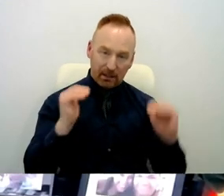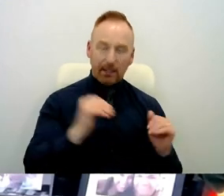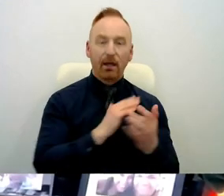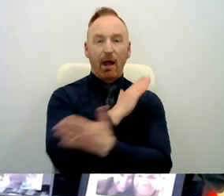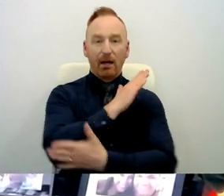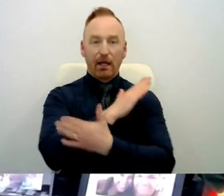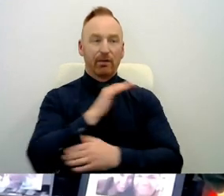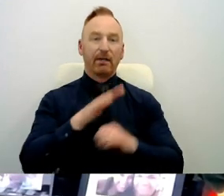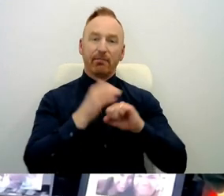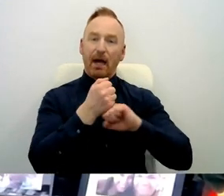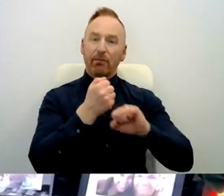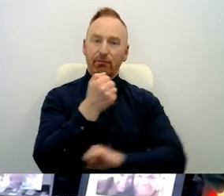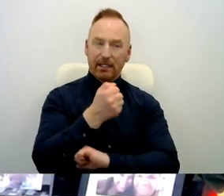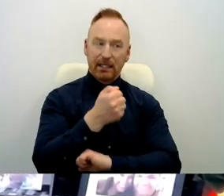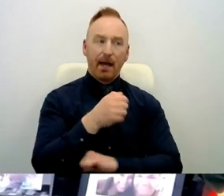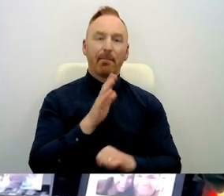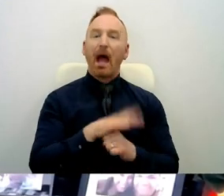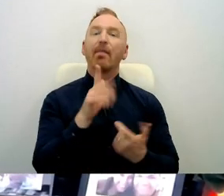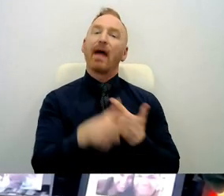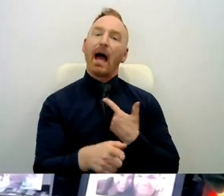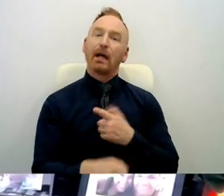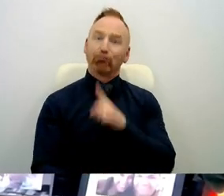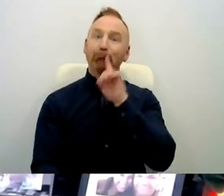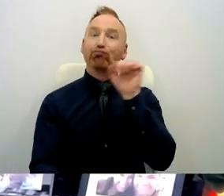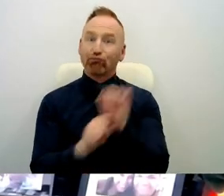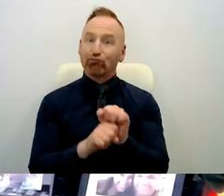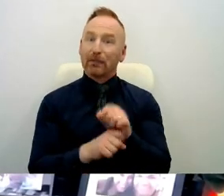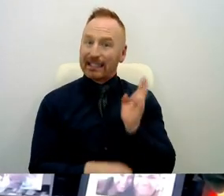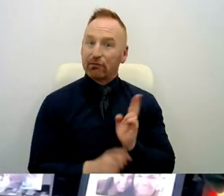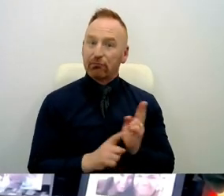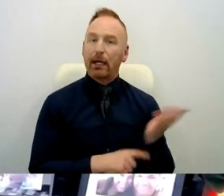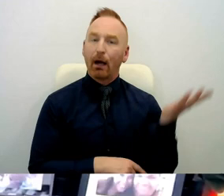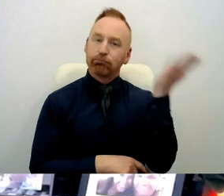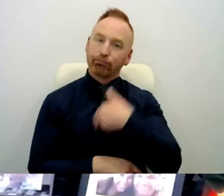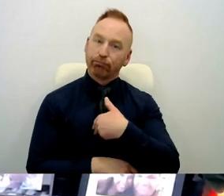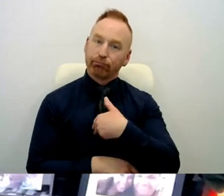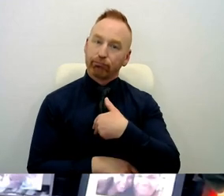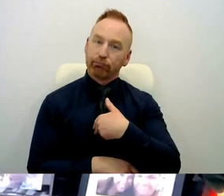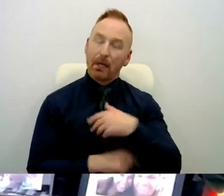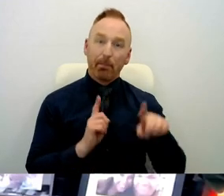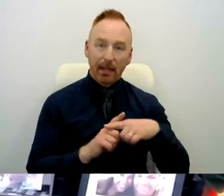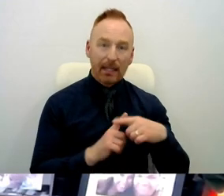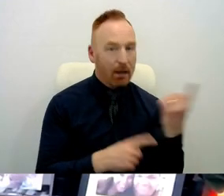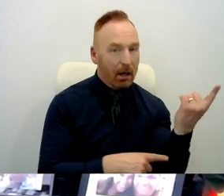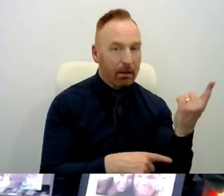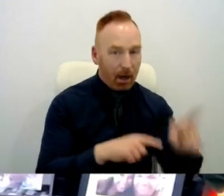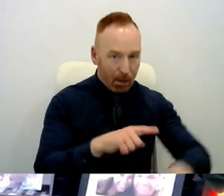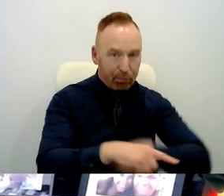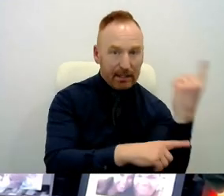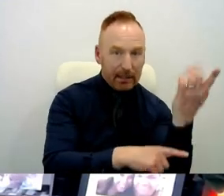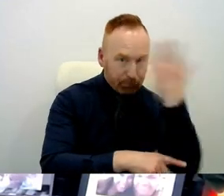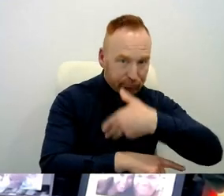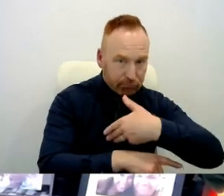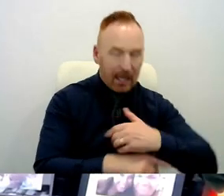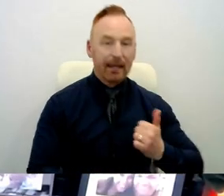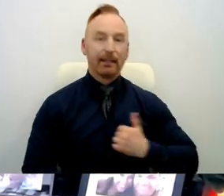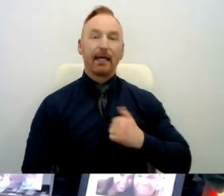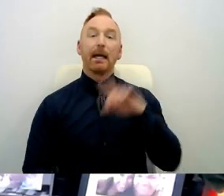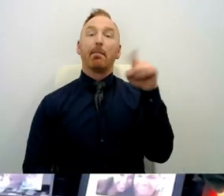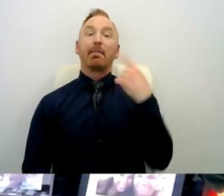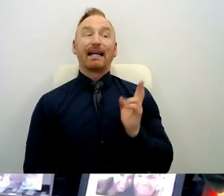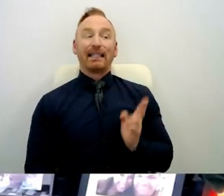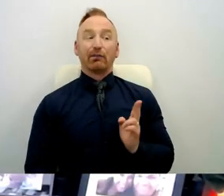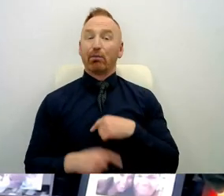our country's based upon serves only to mask the realities of our history and of our present. Canadian Black history, when